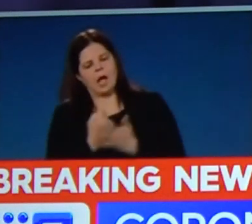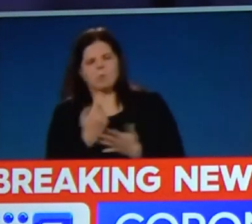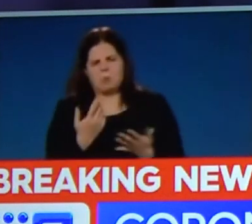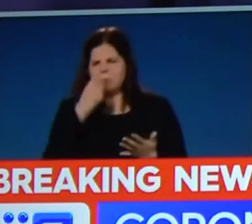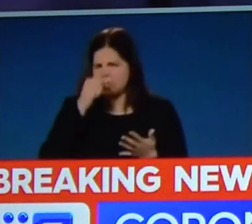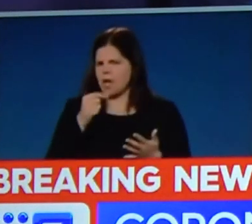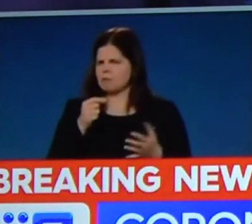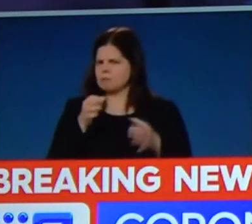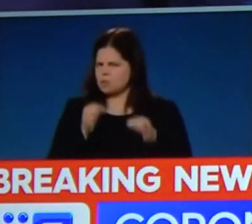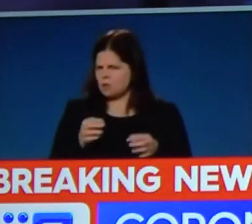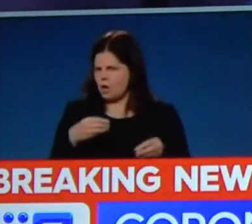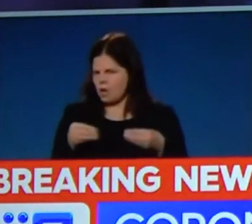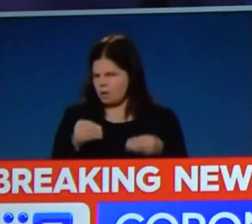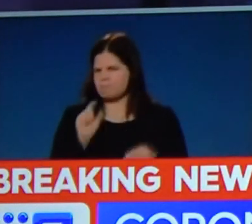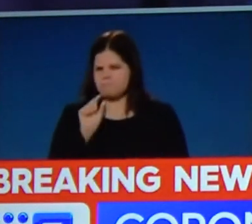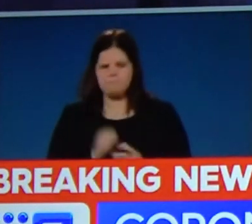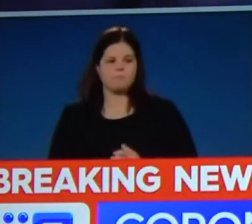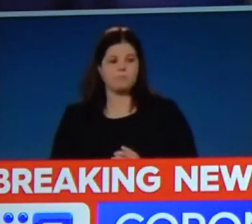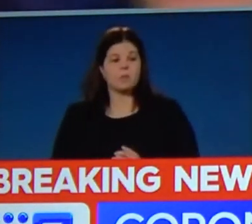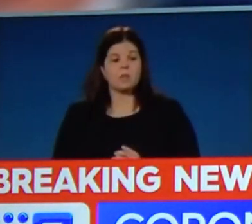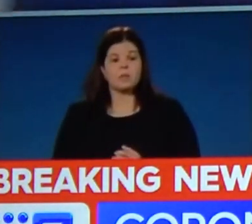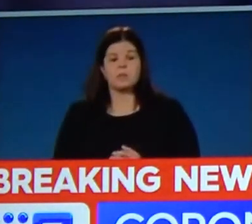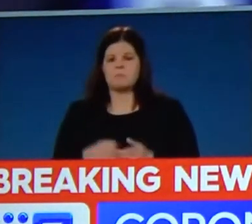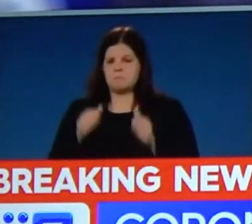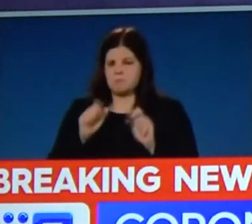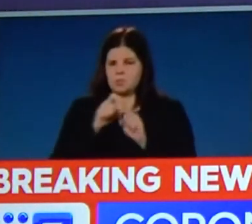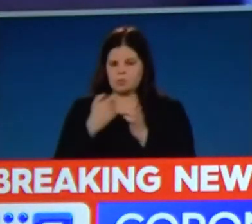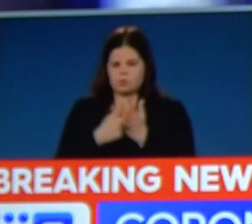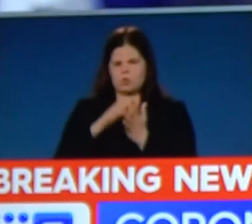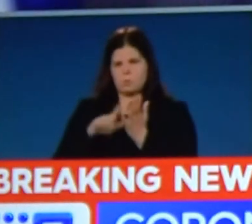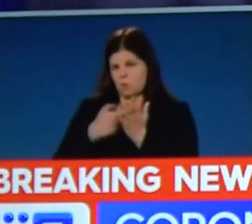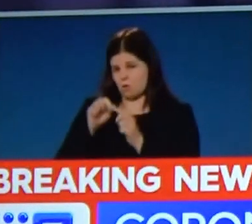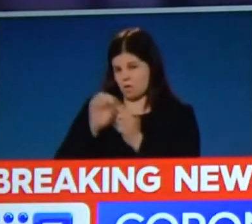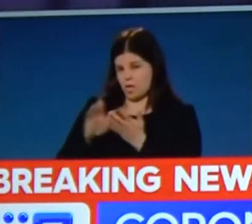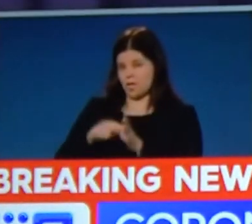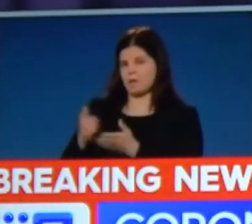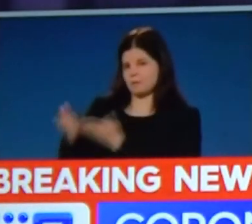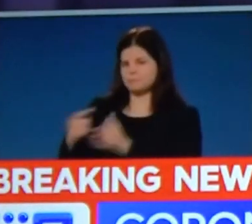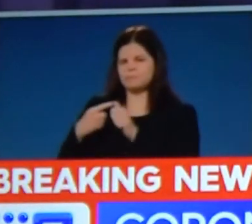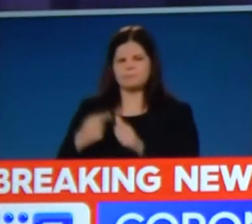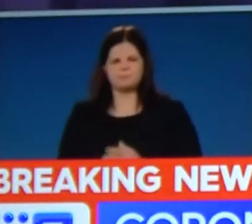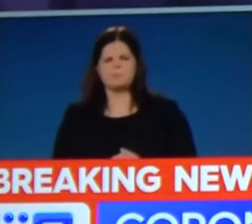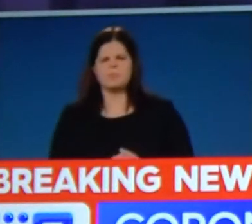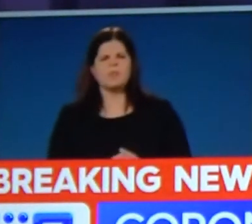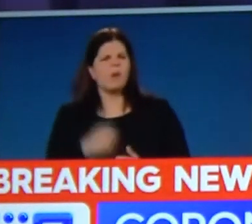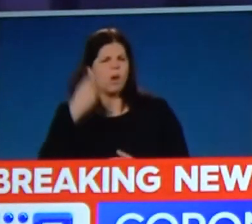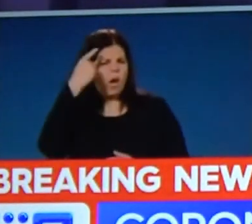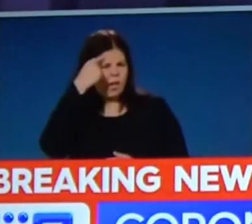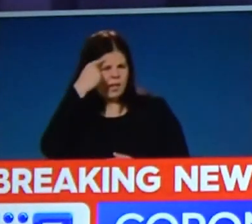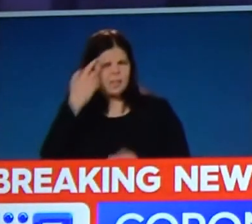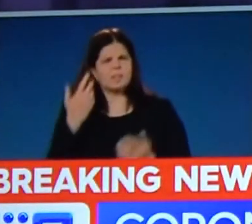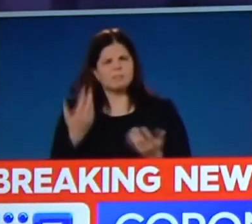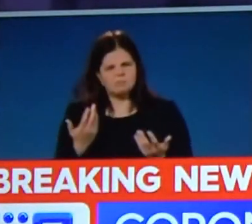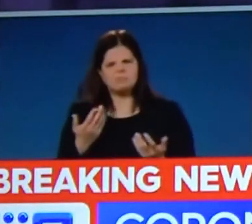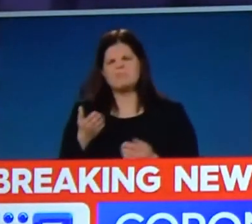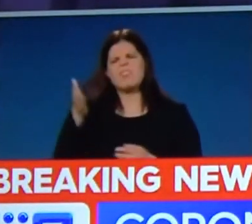well, I'll refer to Dr. Murphy. So I think Dr. Sutton was commenting on some of the very